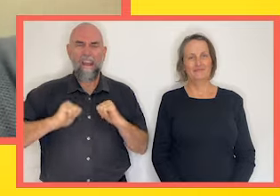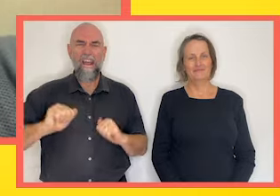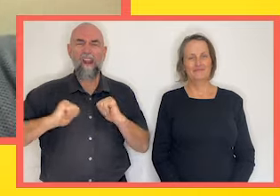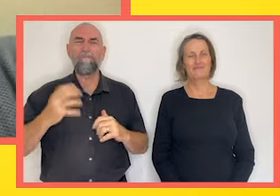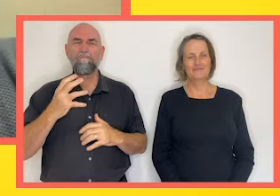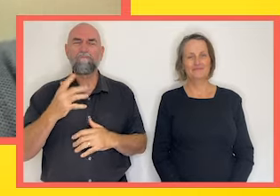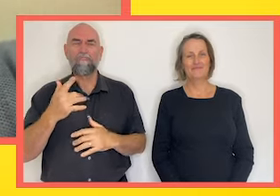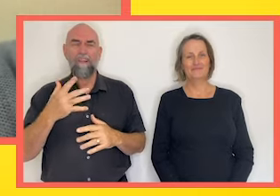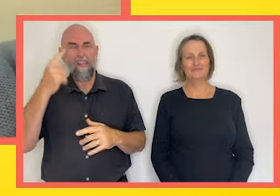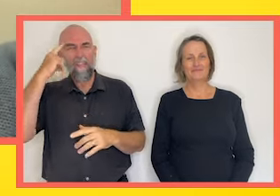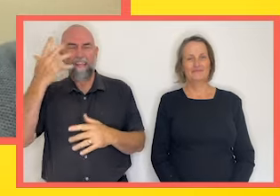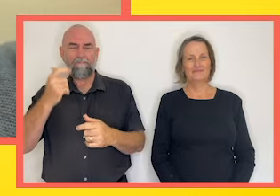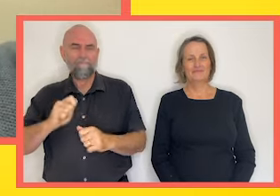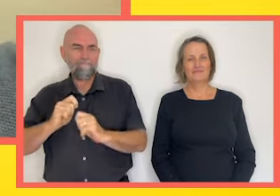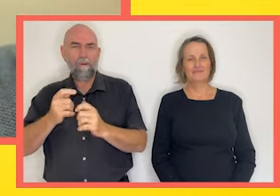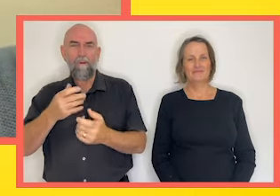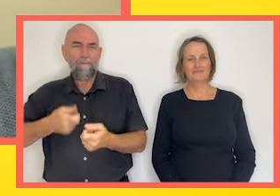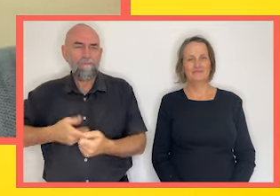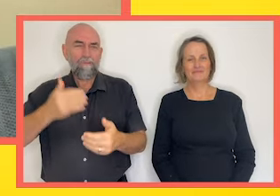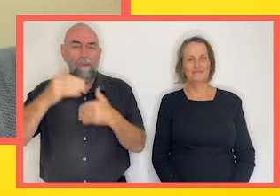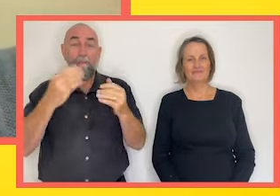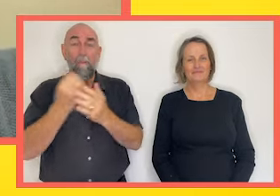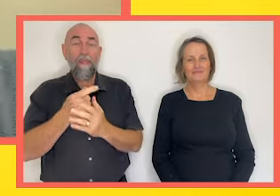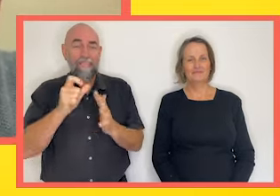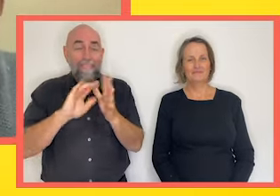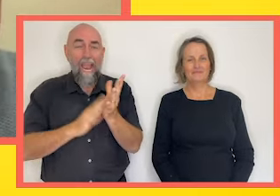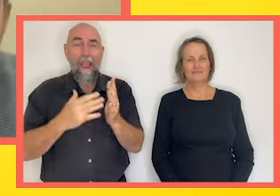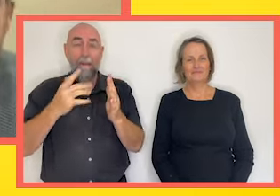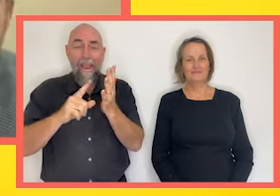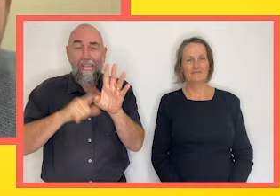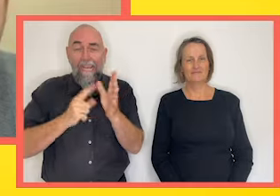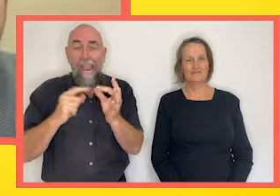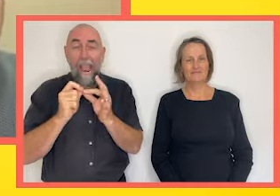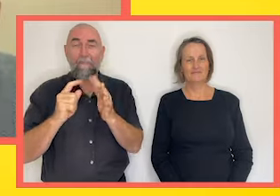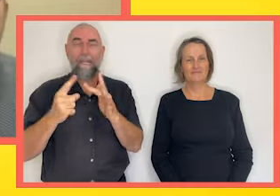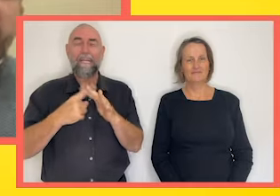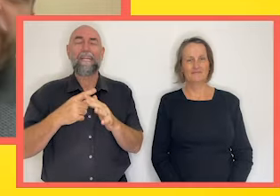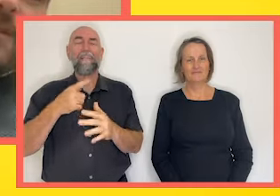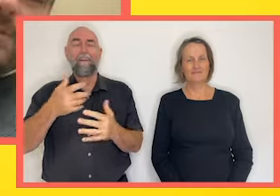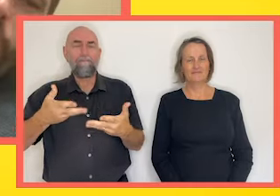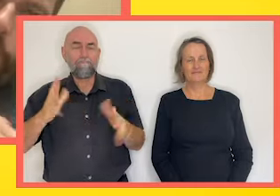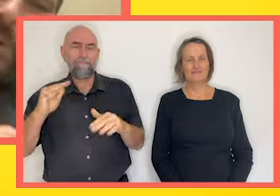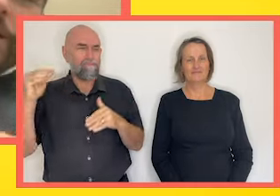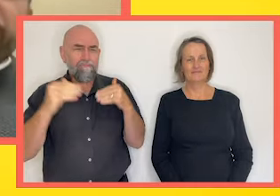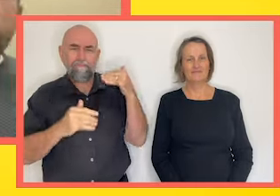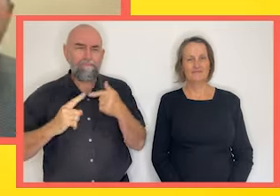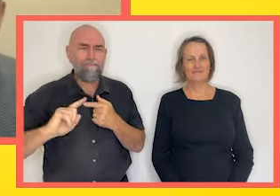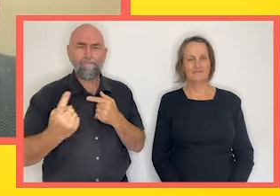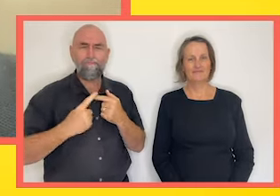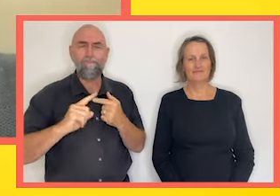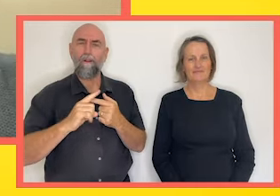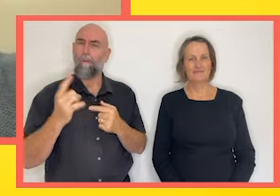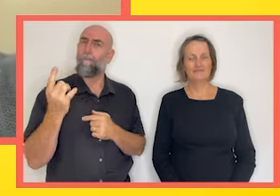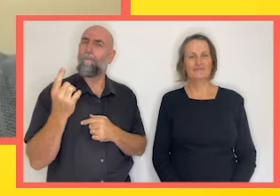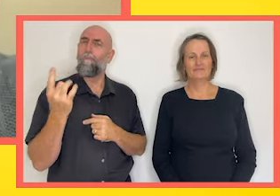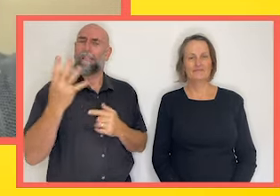old throwing a lane rope down and swimming with the yabbies. Just a one-off. This gets you past the first hurdle that